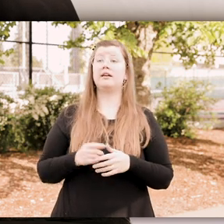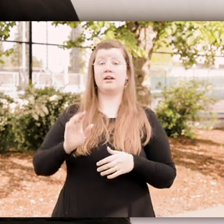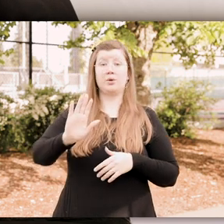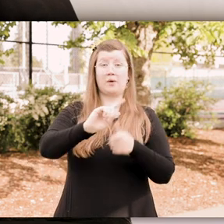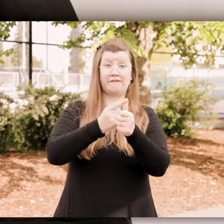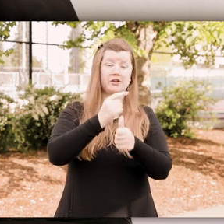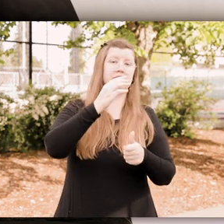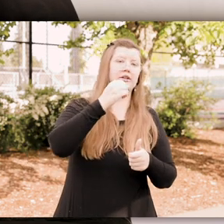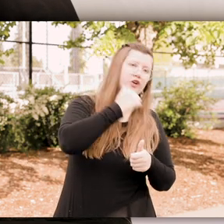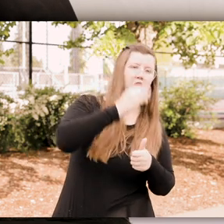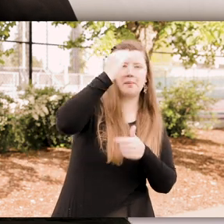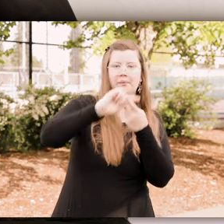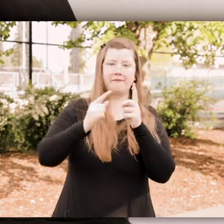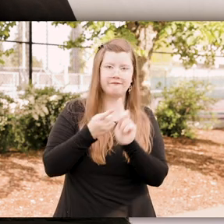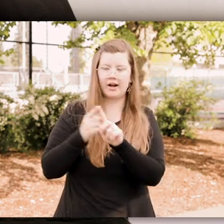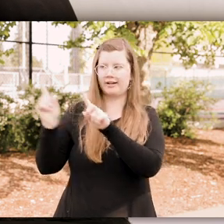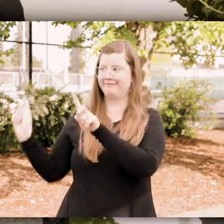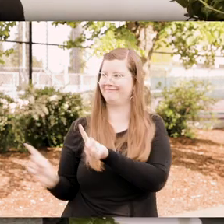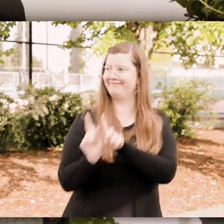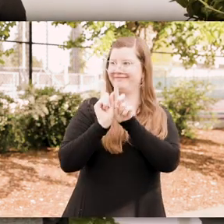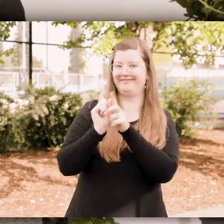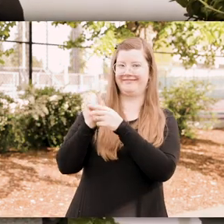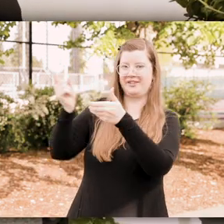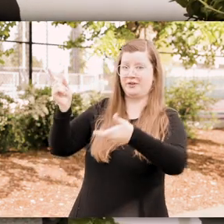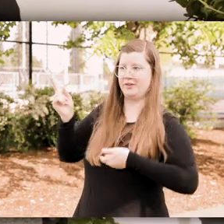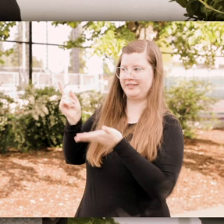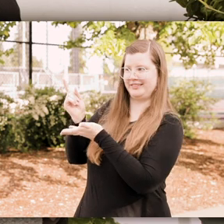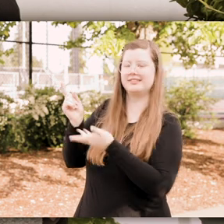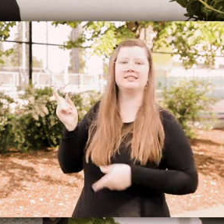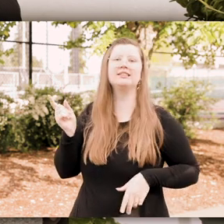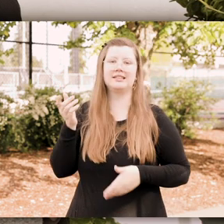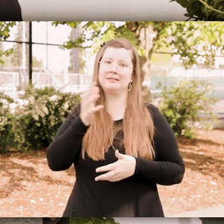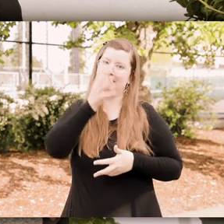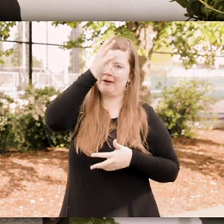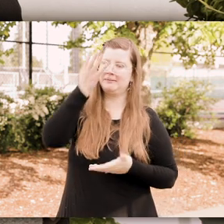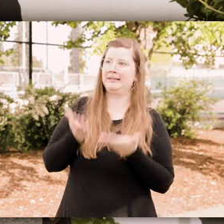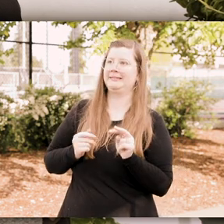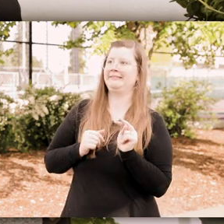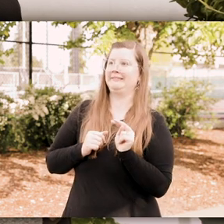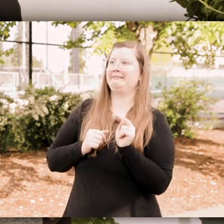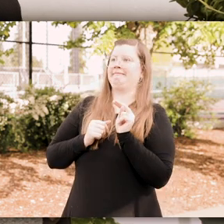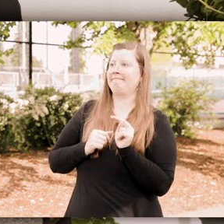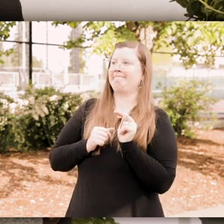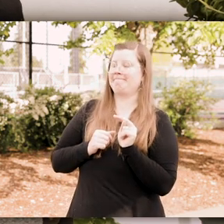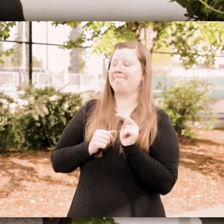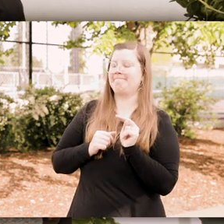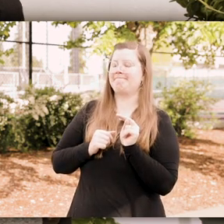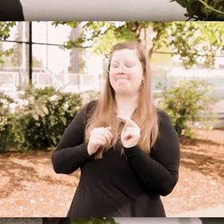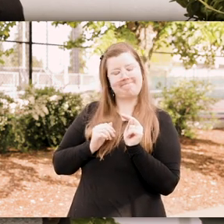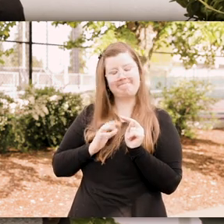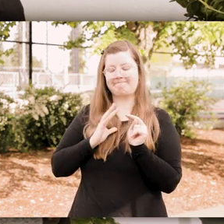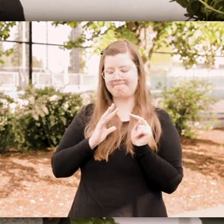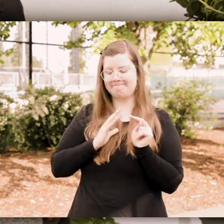They may have winced privately and then made him or her feel welcome despite the pierced tongue and the